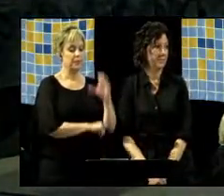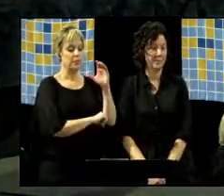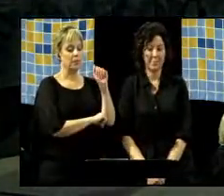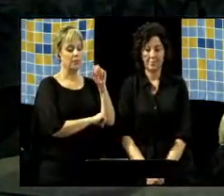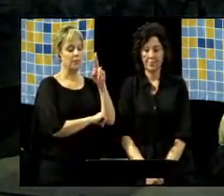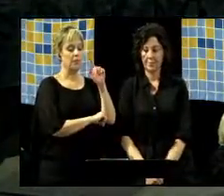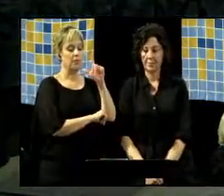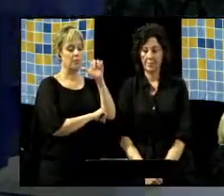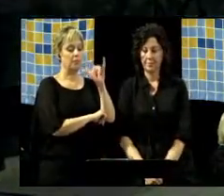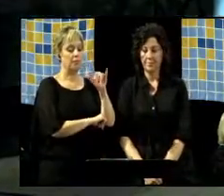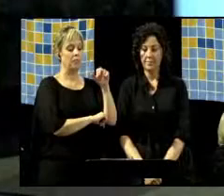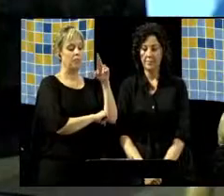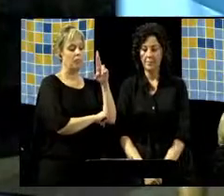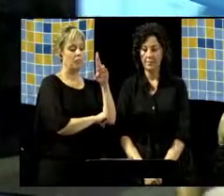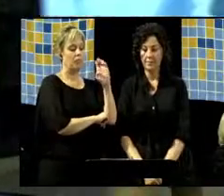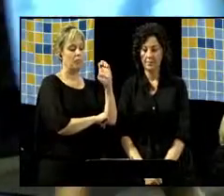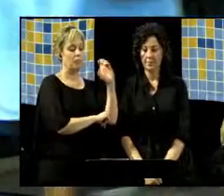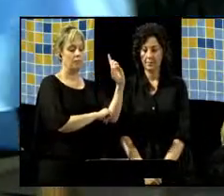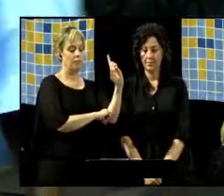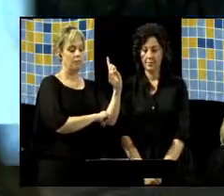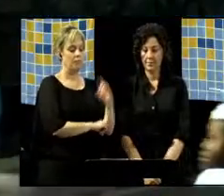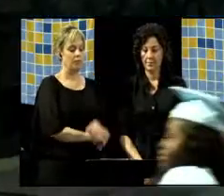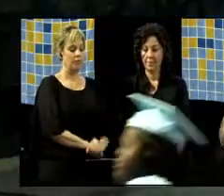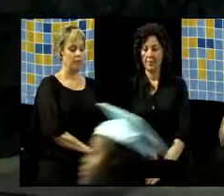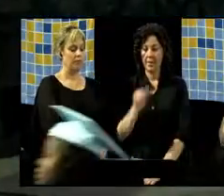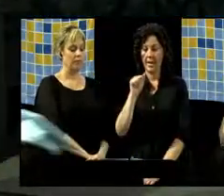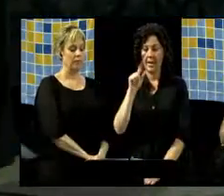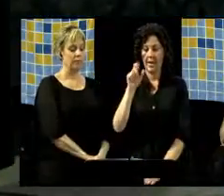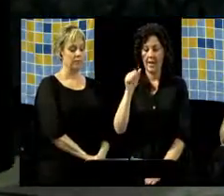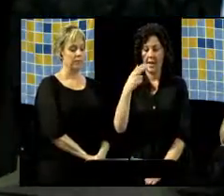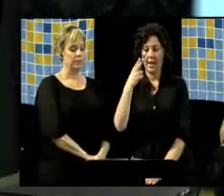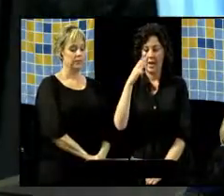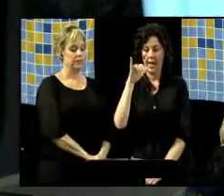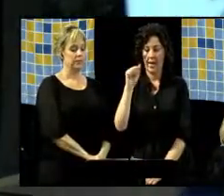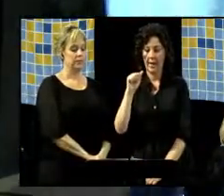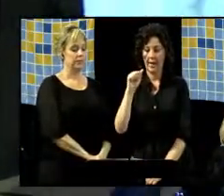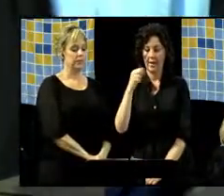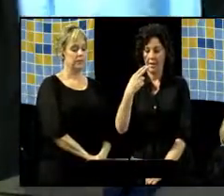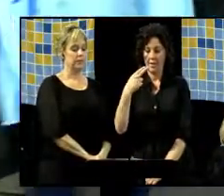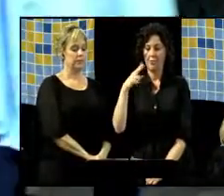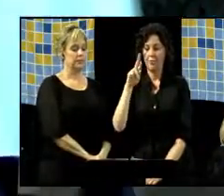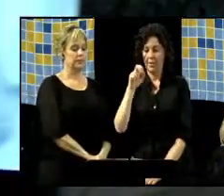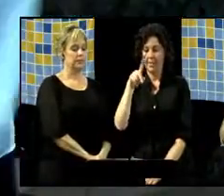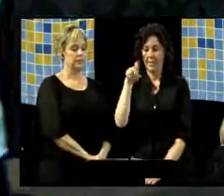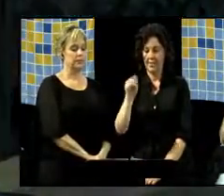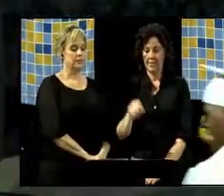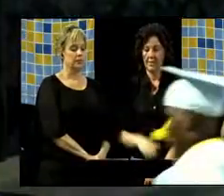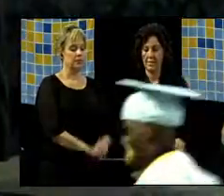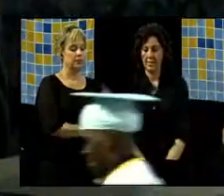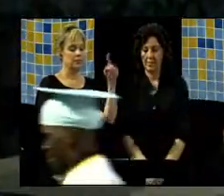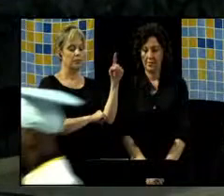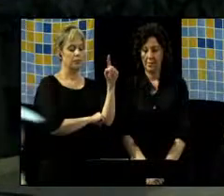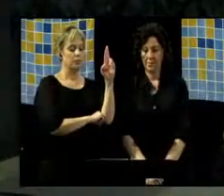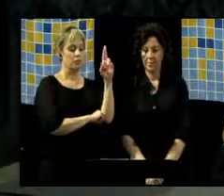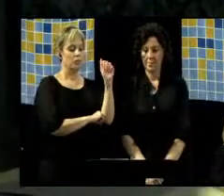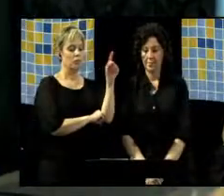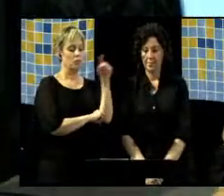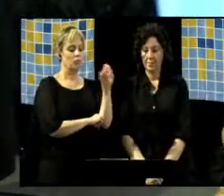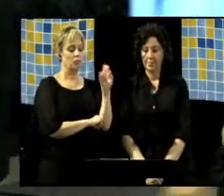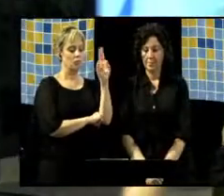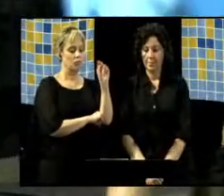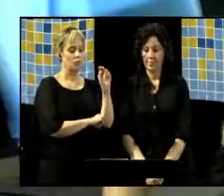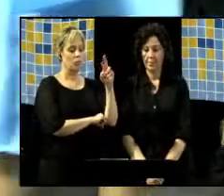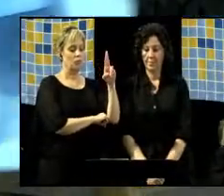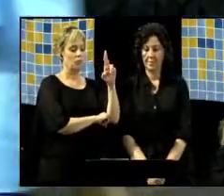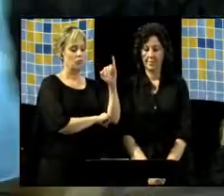Harley Jane Reed, Alea Zenaya Reeds, Razan Abdallah Rishmawi,